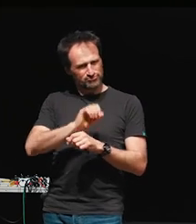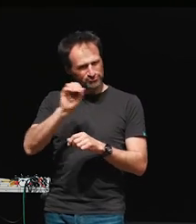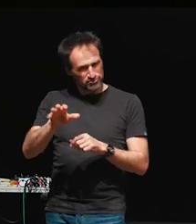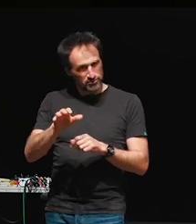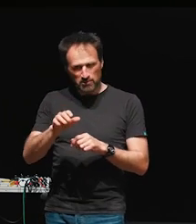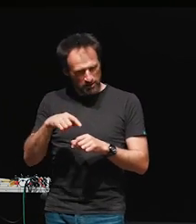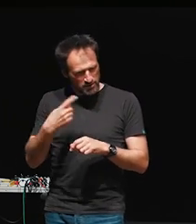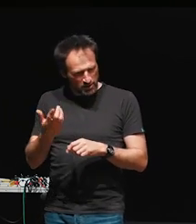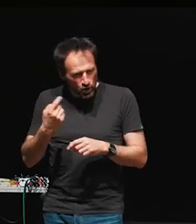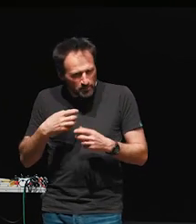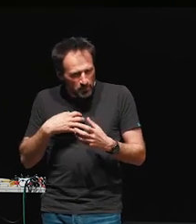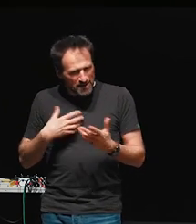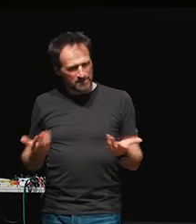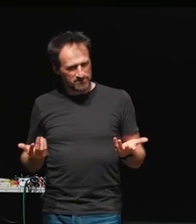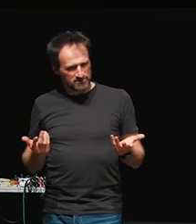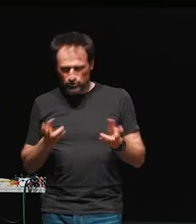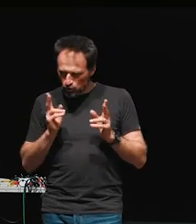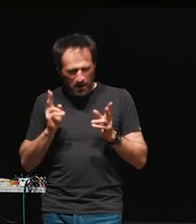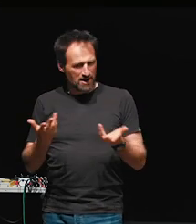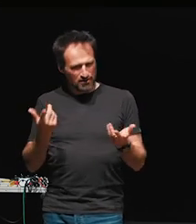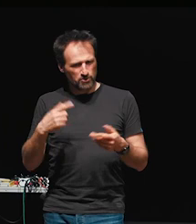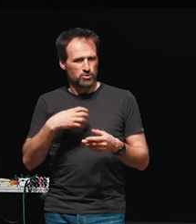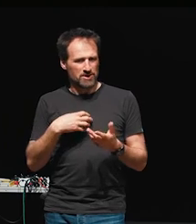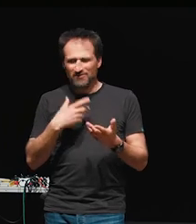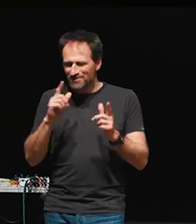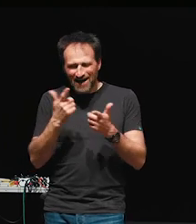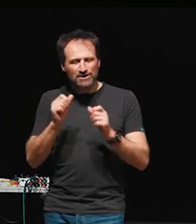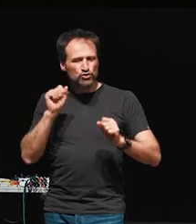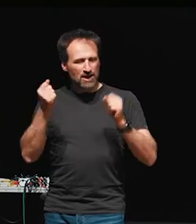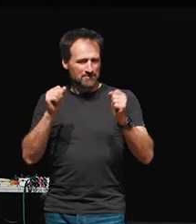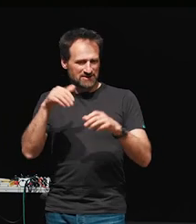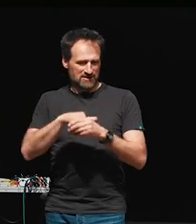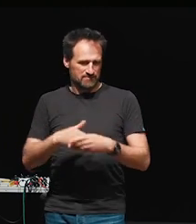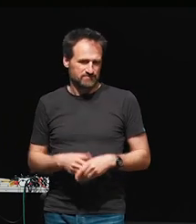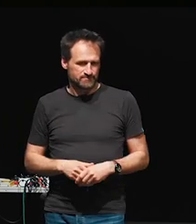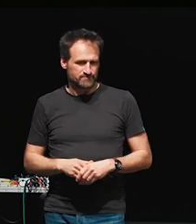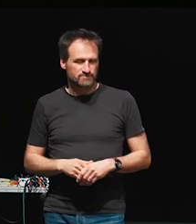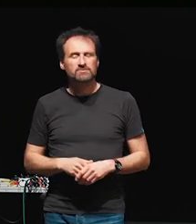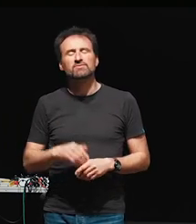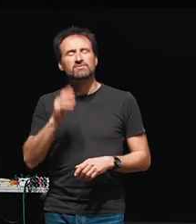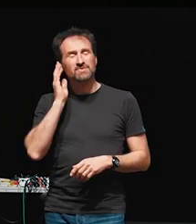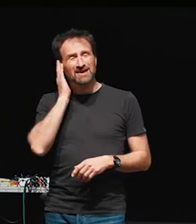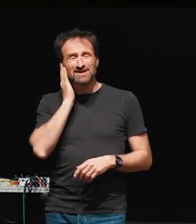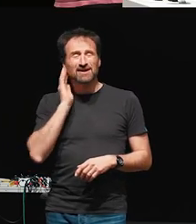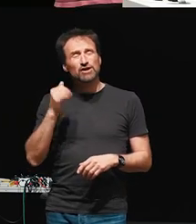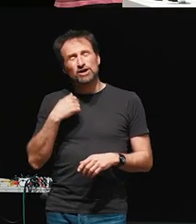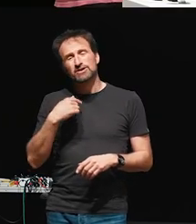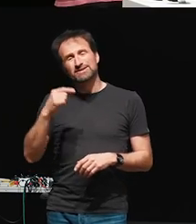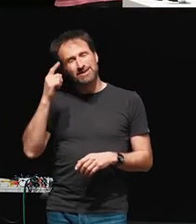So that's that for the four main problems I see developers encounter when working with web workers. And I actually think that this is hindering their adoption